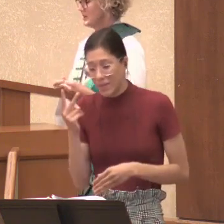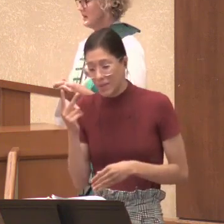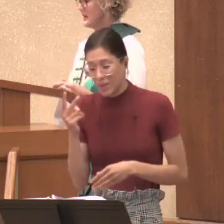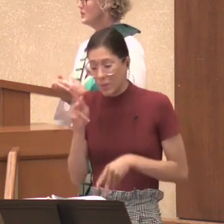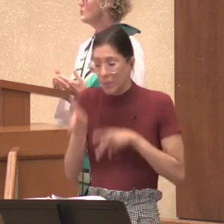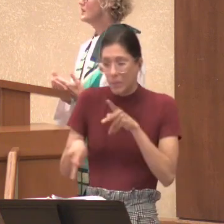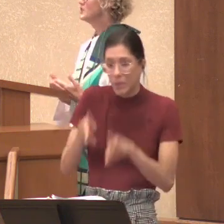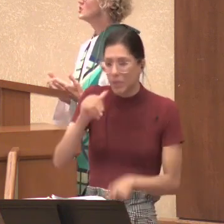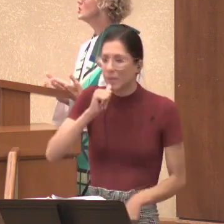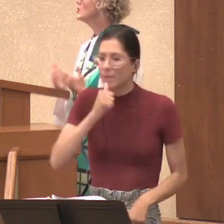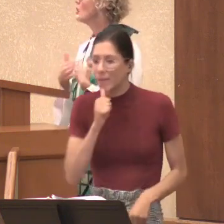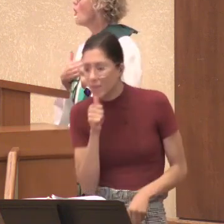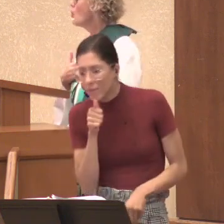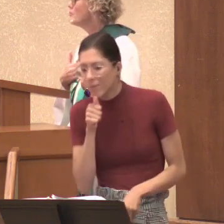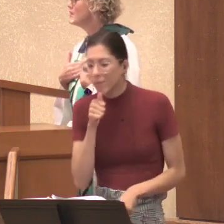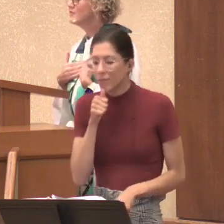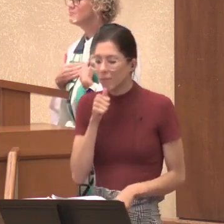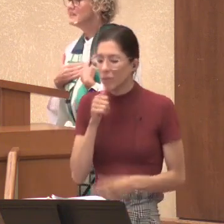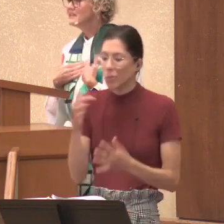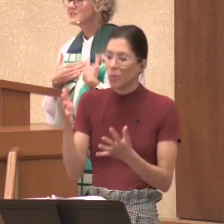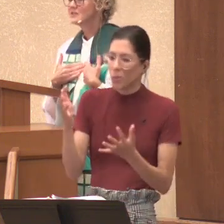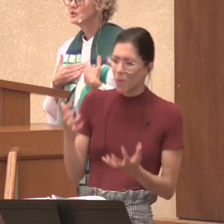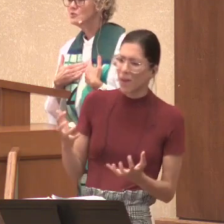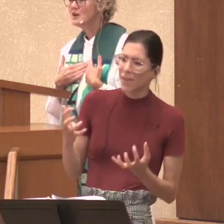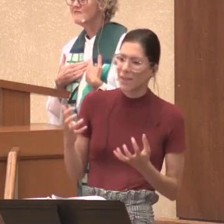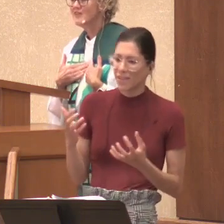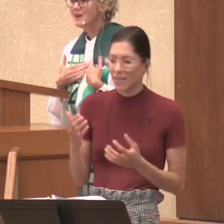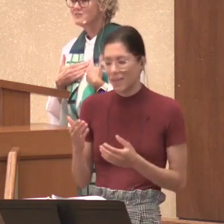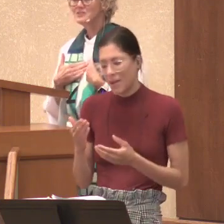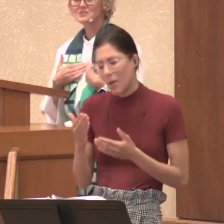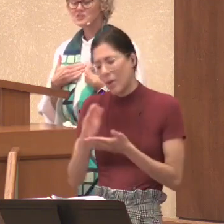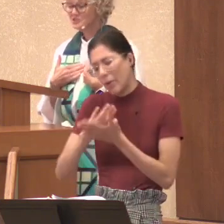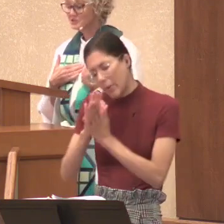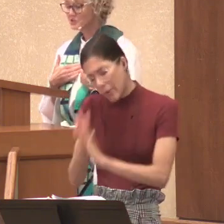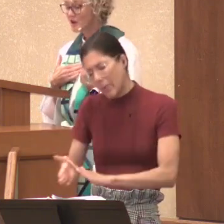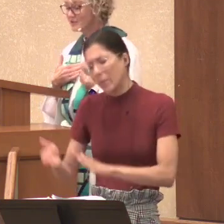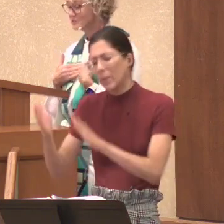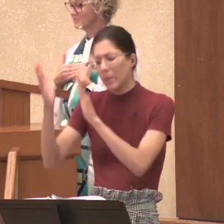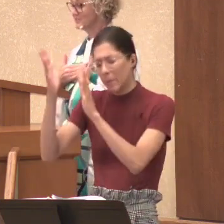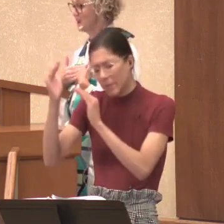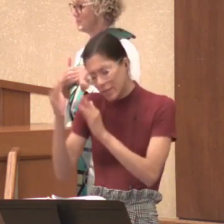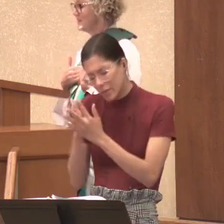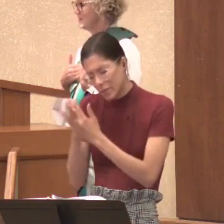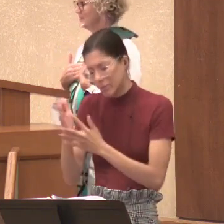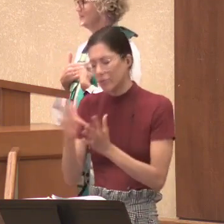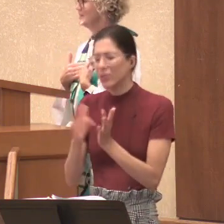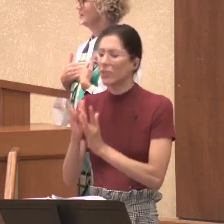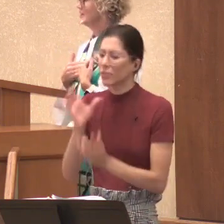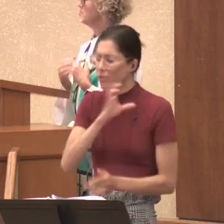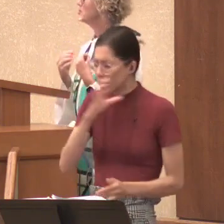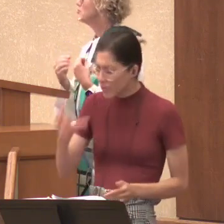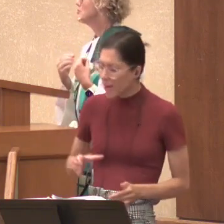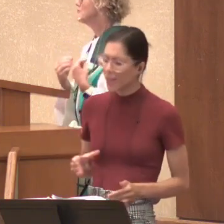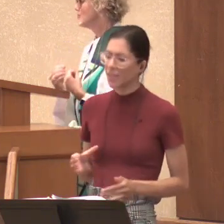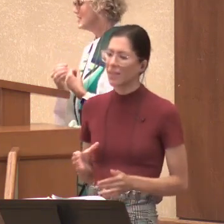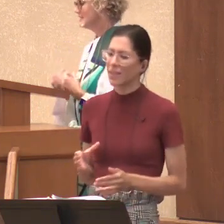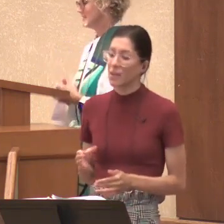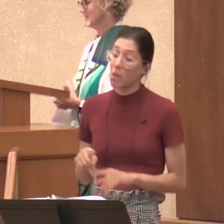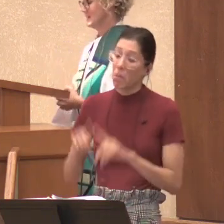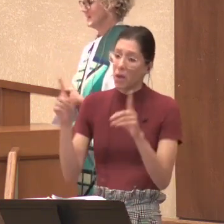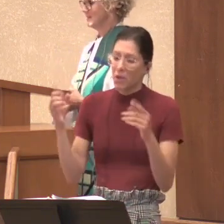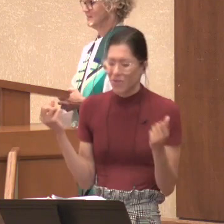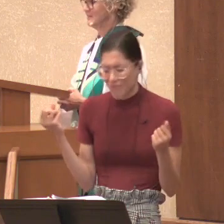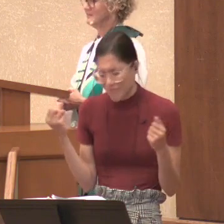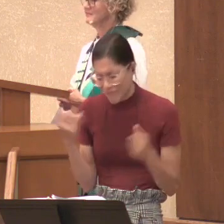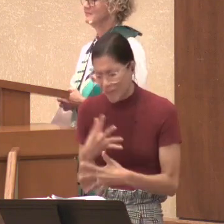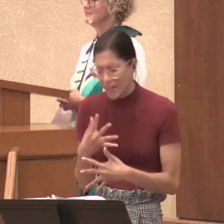suffering and you wanted to share the hope and the peace that you have found in Jesus Christ with them, but you were afraid to